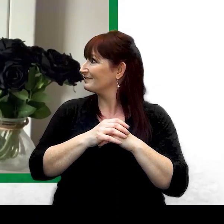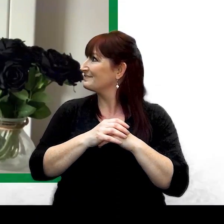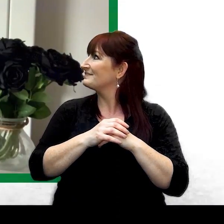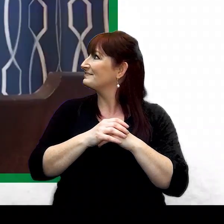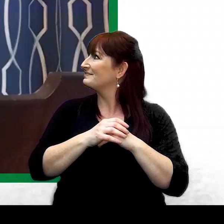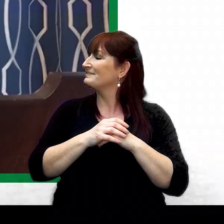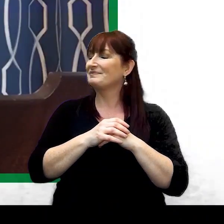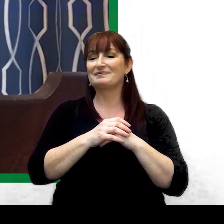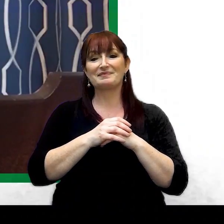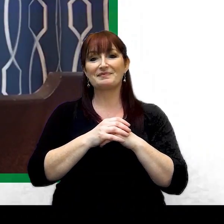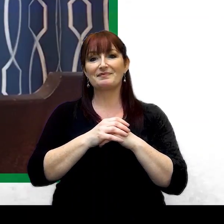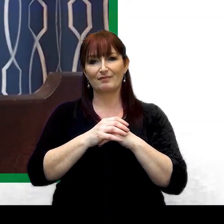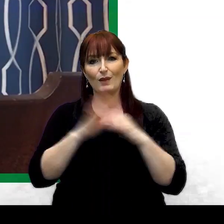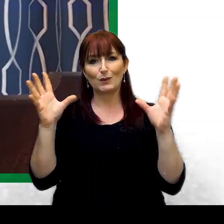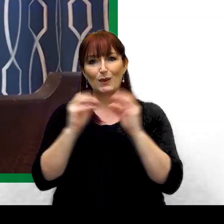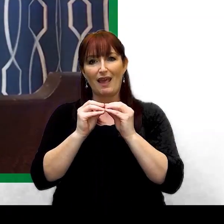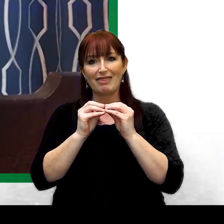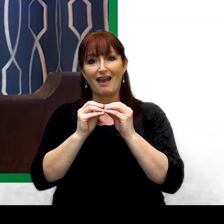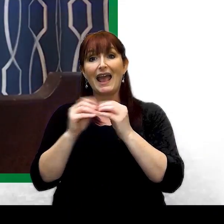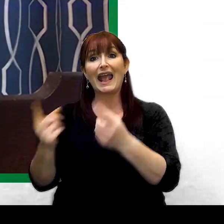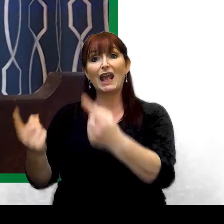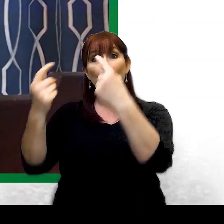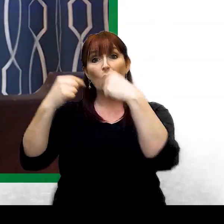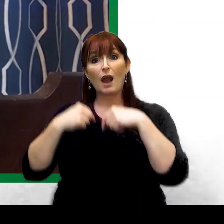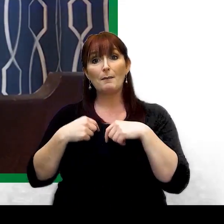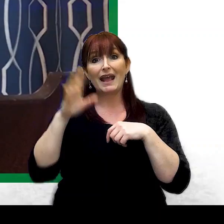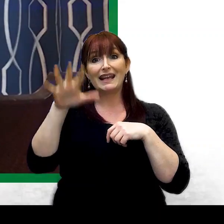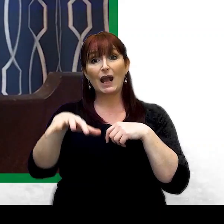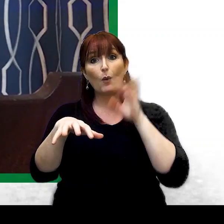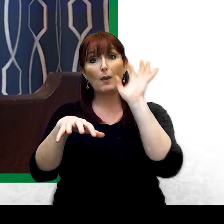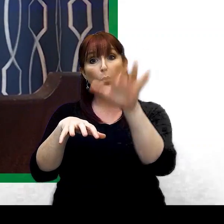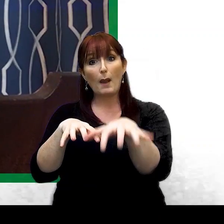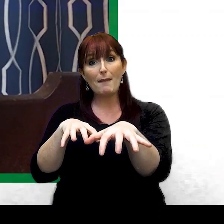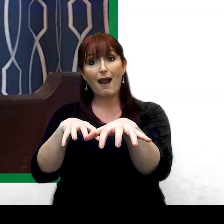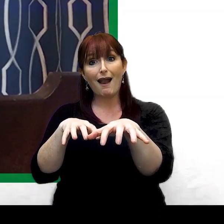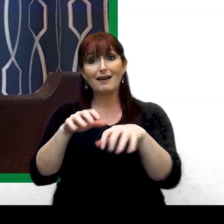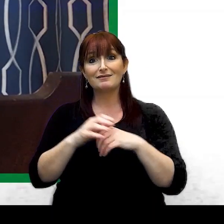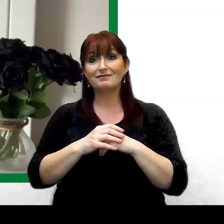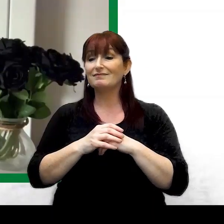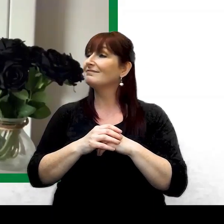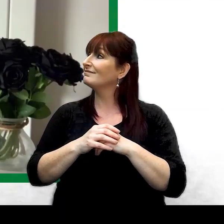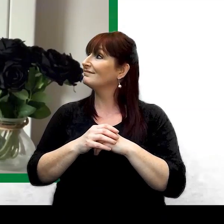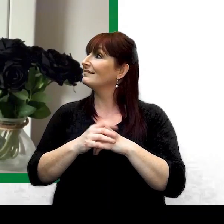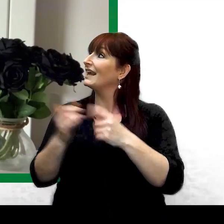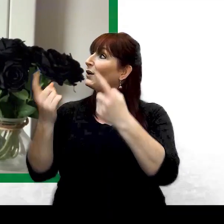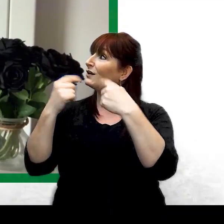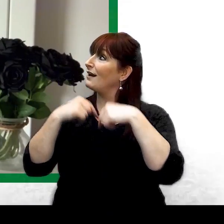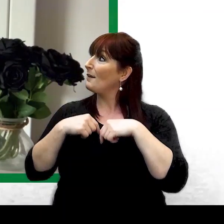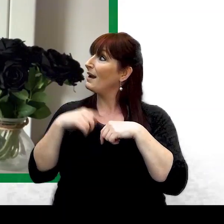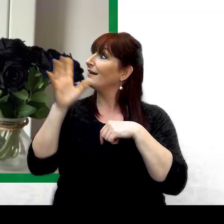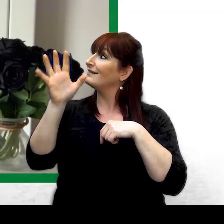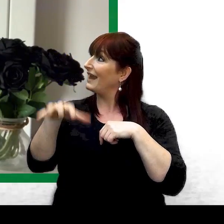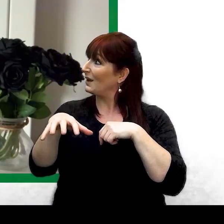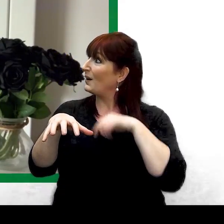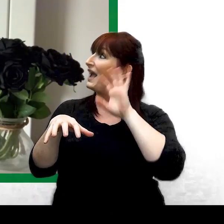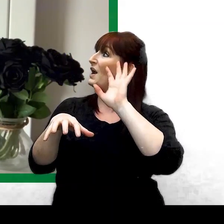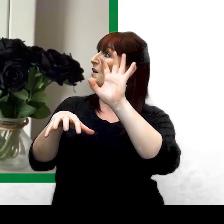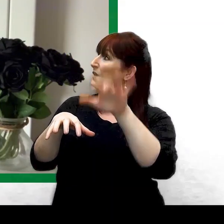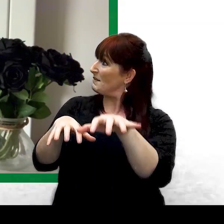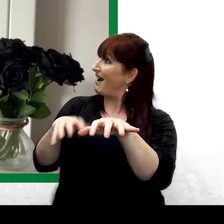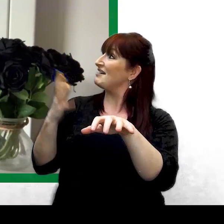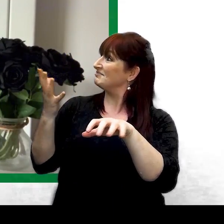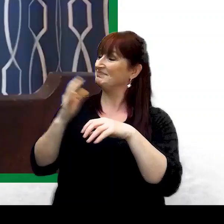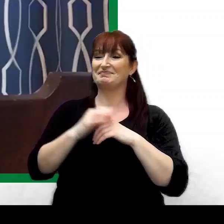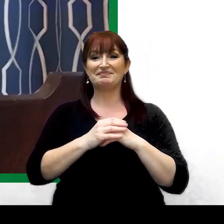Wema. So the whole thing is Ingonyama Nengwe Wema. Ingonyama Nengwe